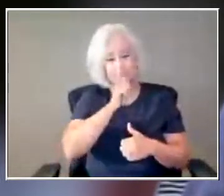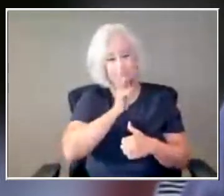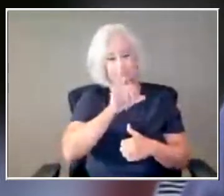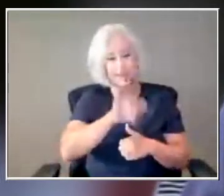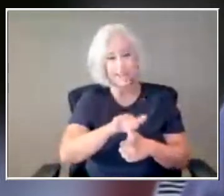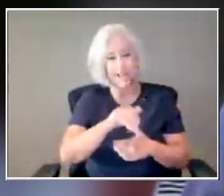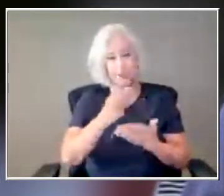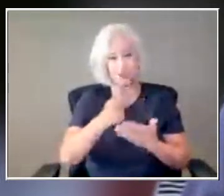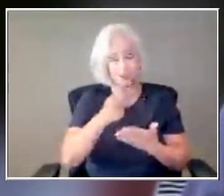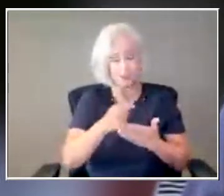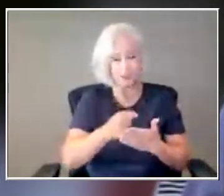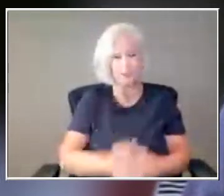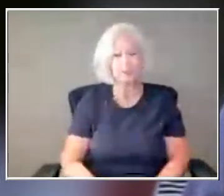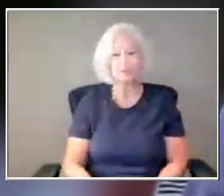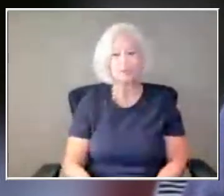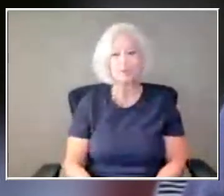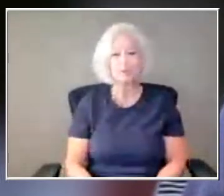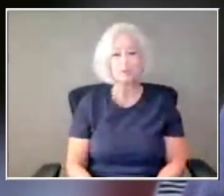treatment.